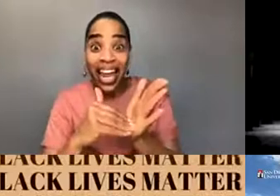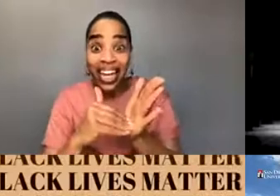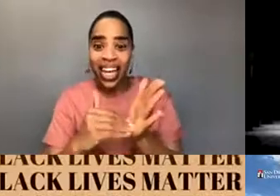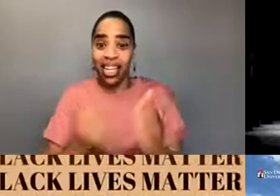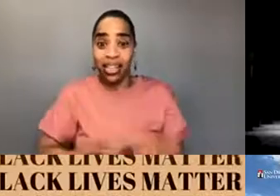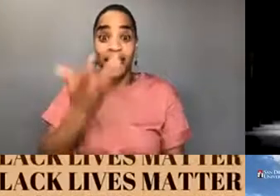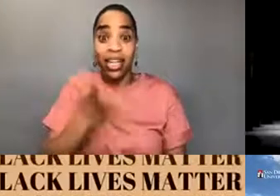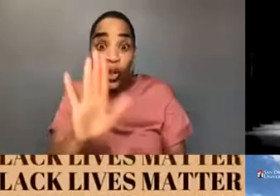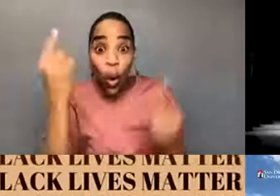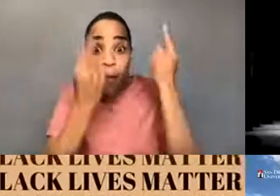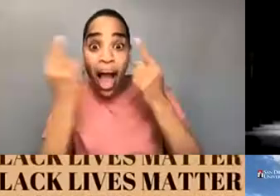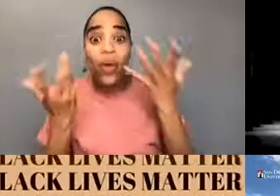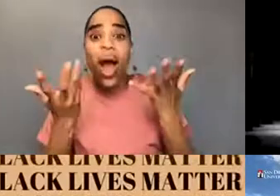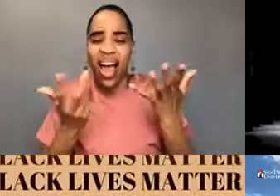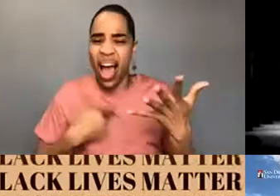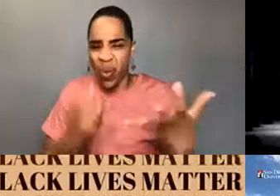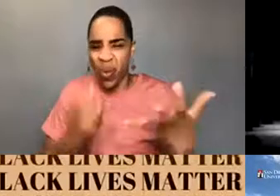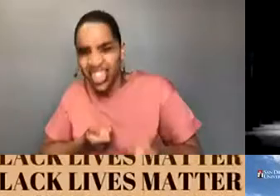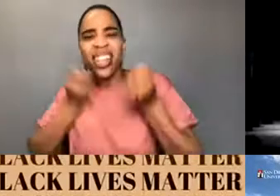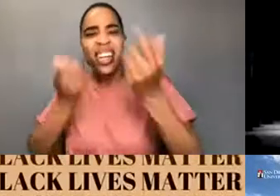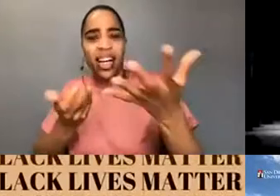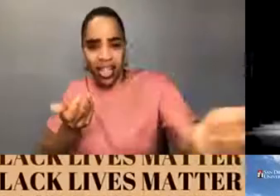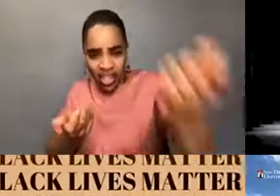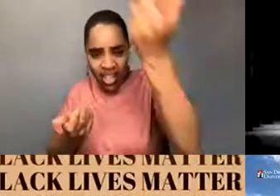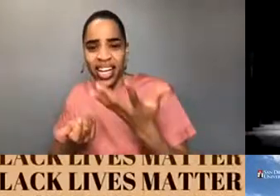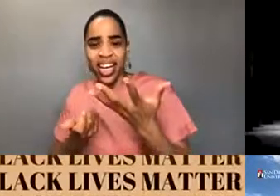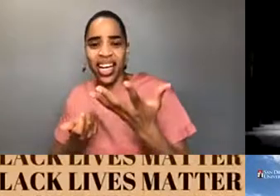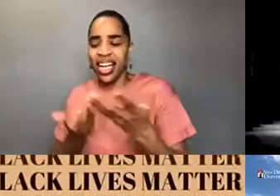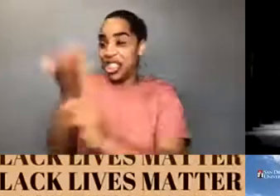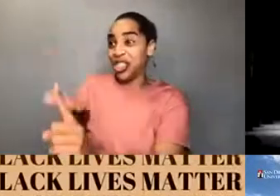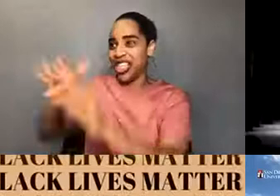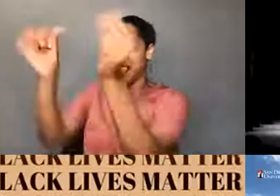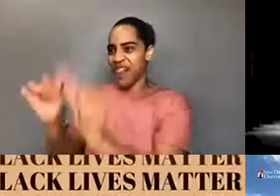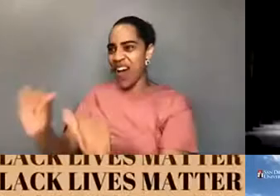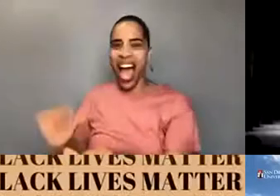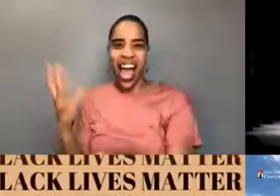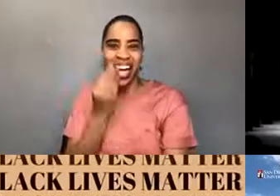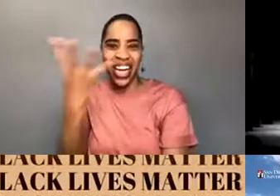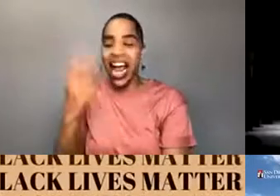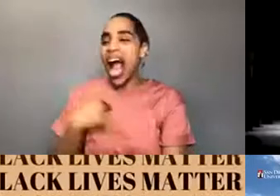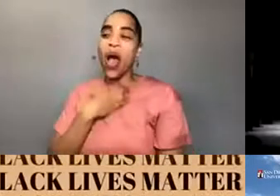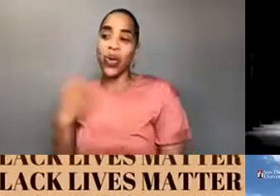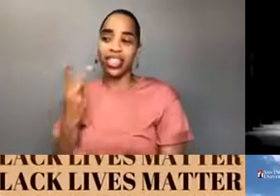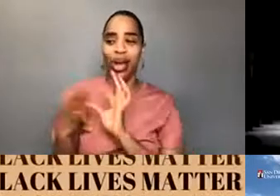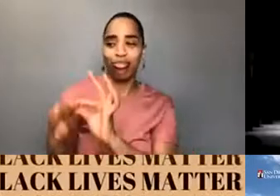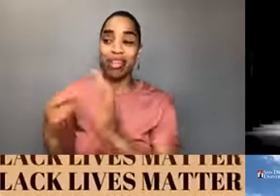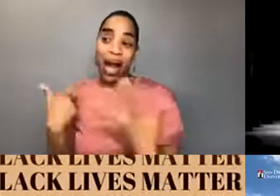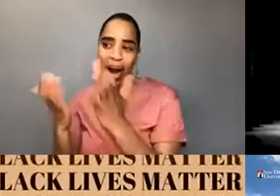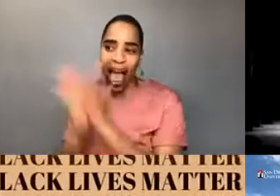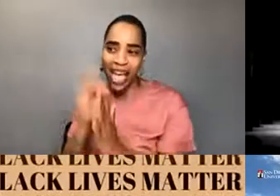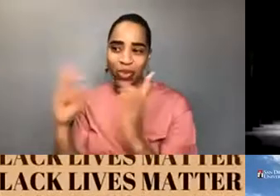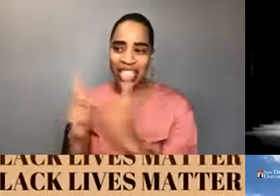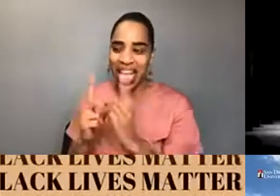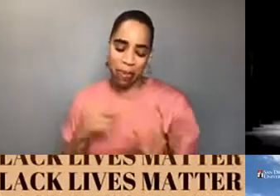mind, poem. I wanna write that she's kind of fine poem, that I wish she was mine poem, that I wanna ask her out, but I'm on my